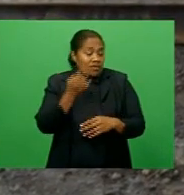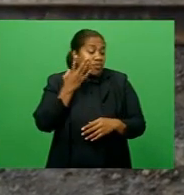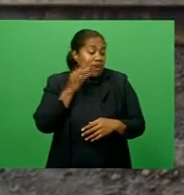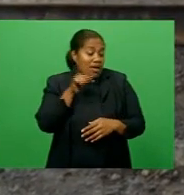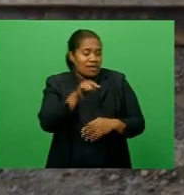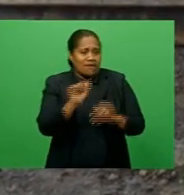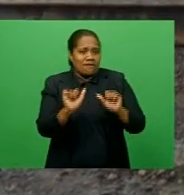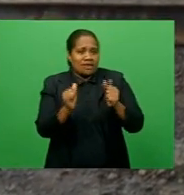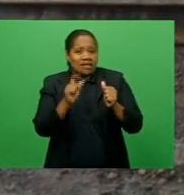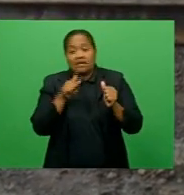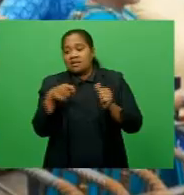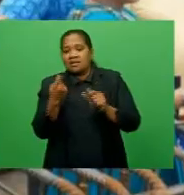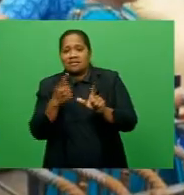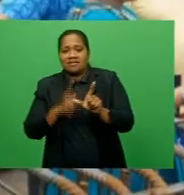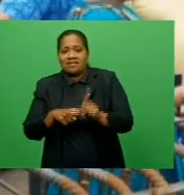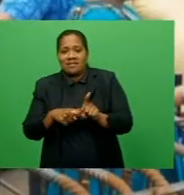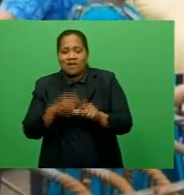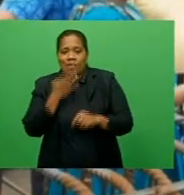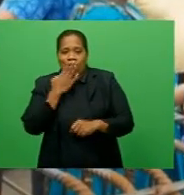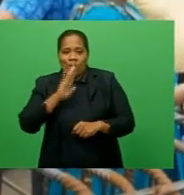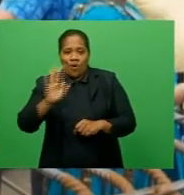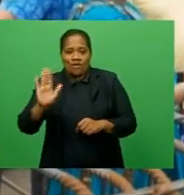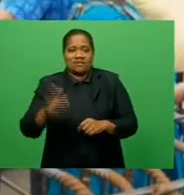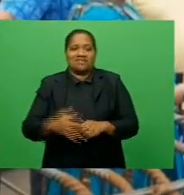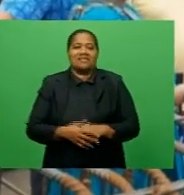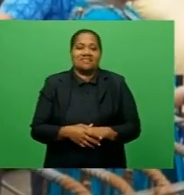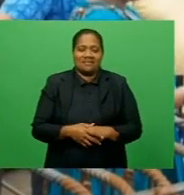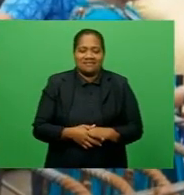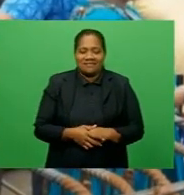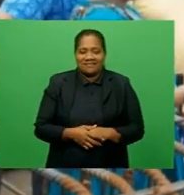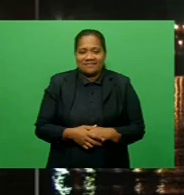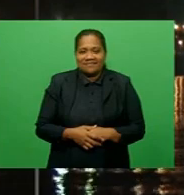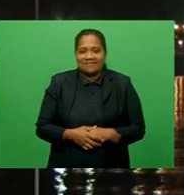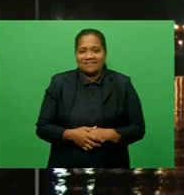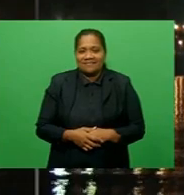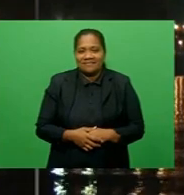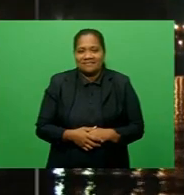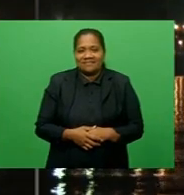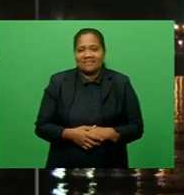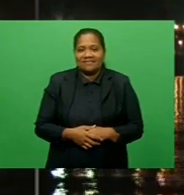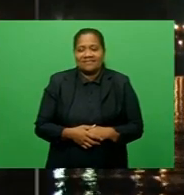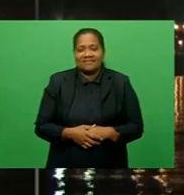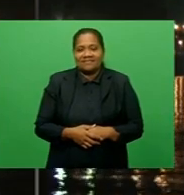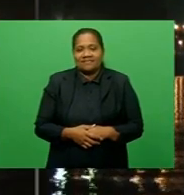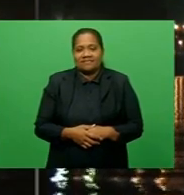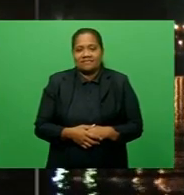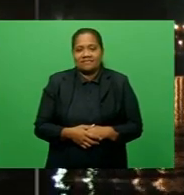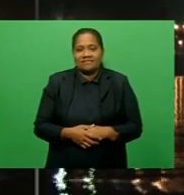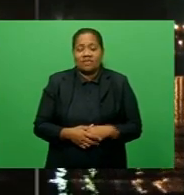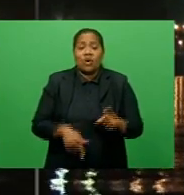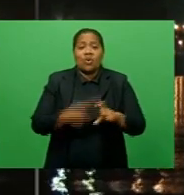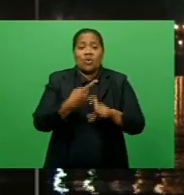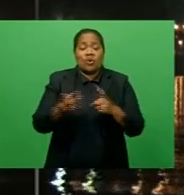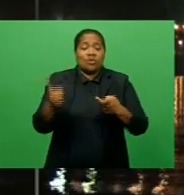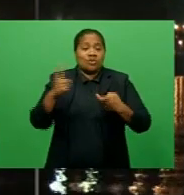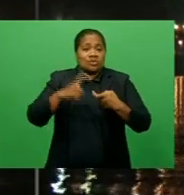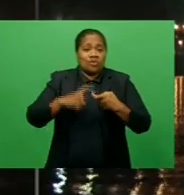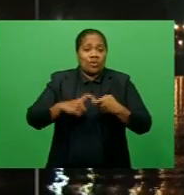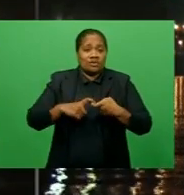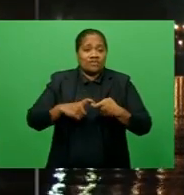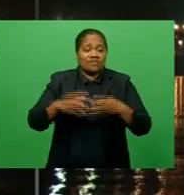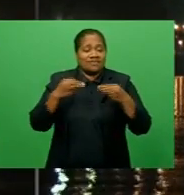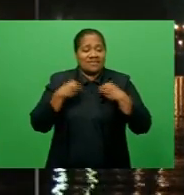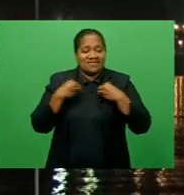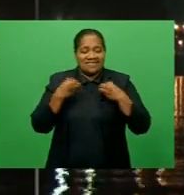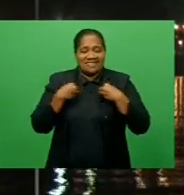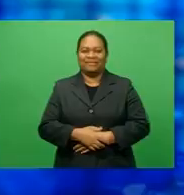by August next year. Pranita Prakash, FBC News. Corey joins you now with the latest from the business